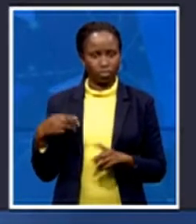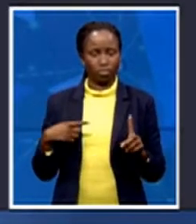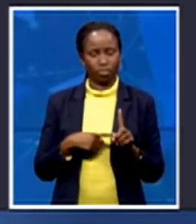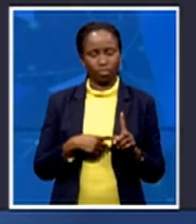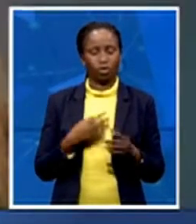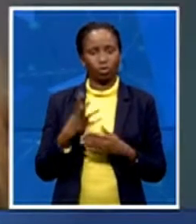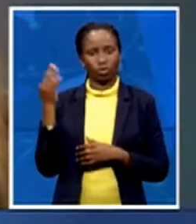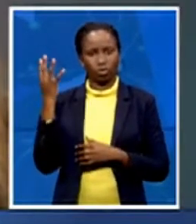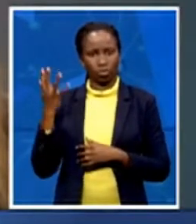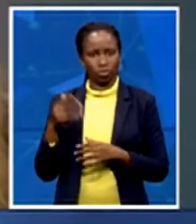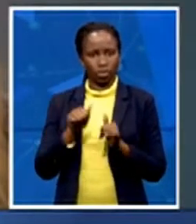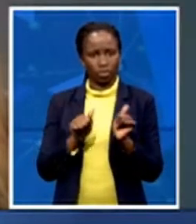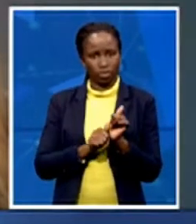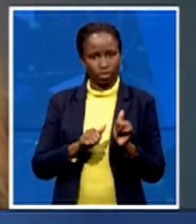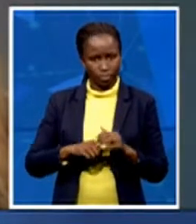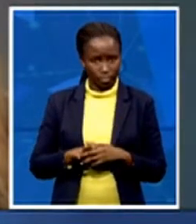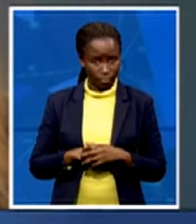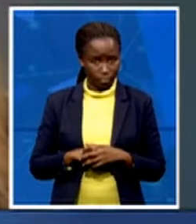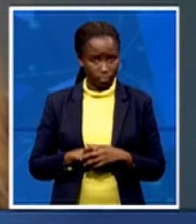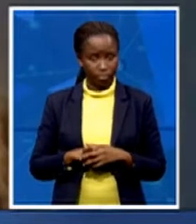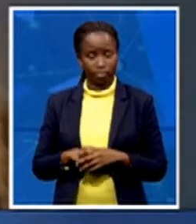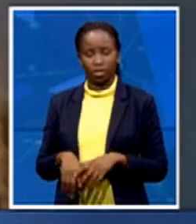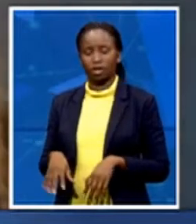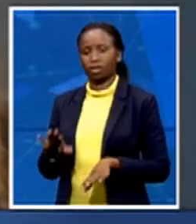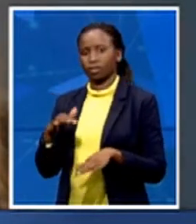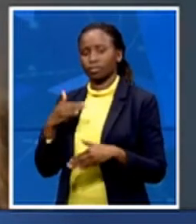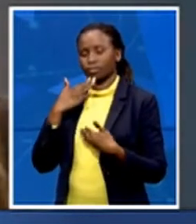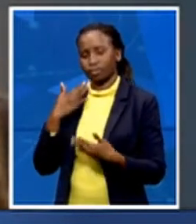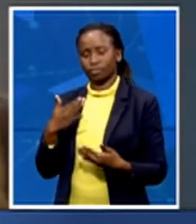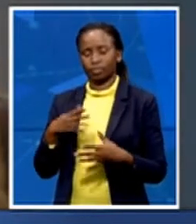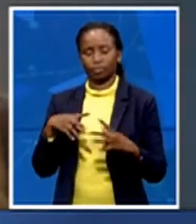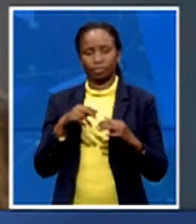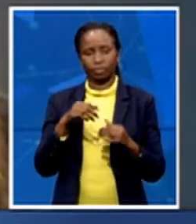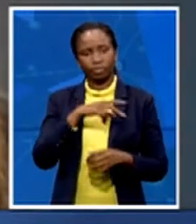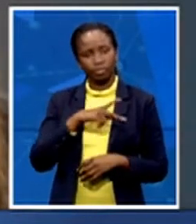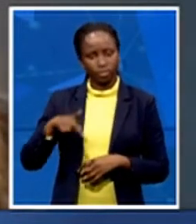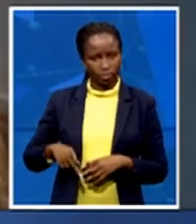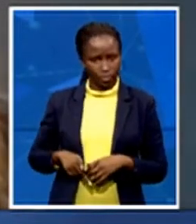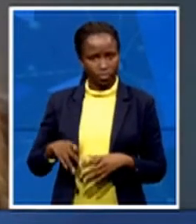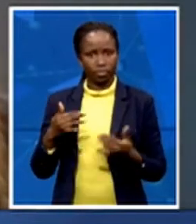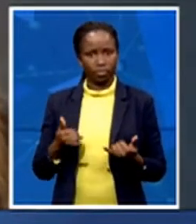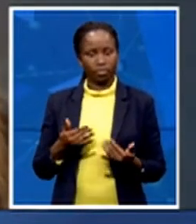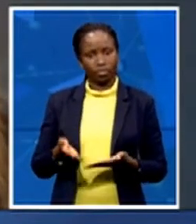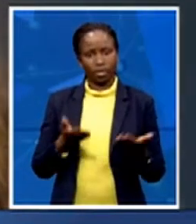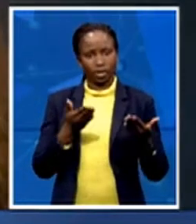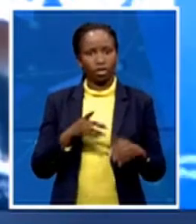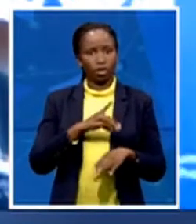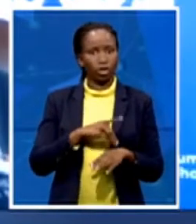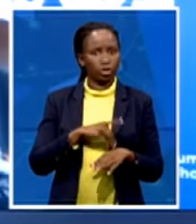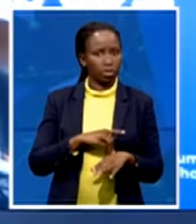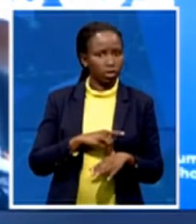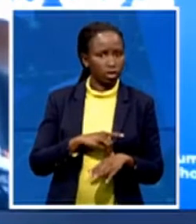Thank you very much, Premier. So we'll now hand over to Dr. Cloete. Sorry, apologies. We'll now hand over to